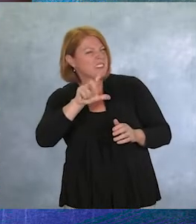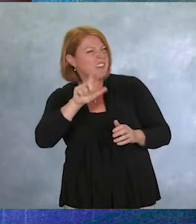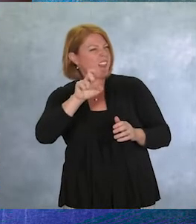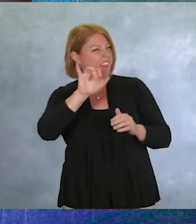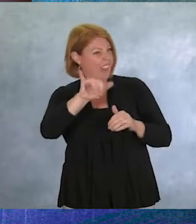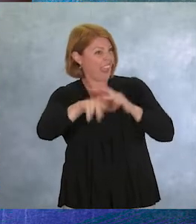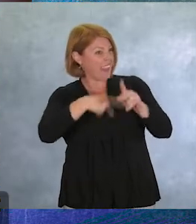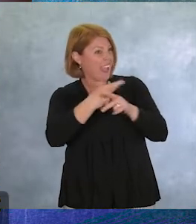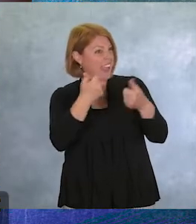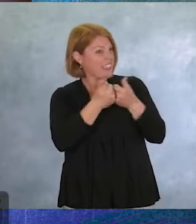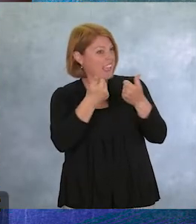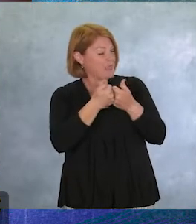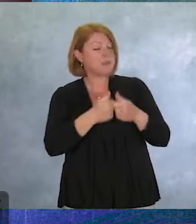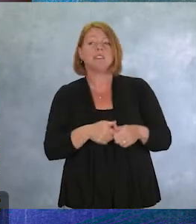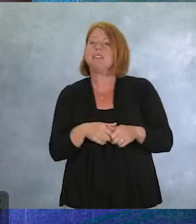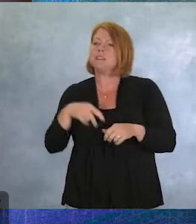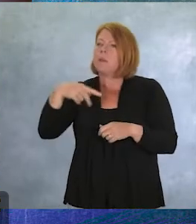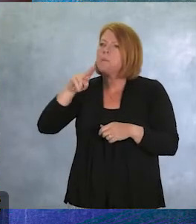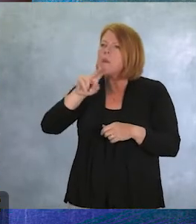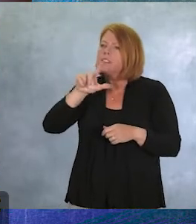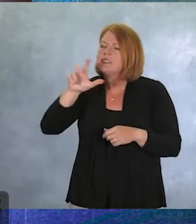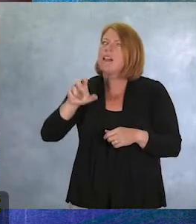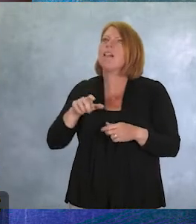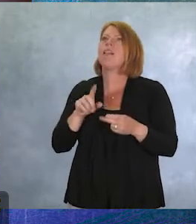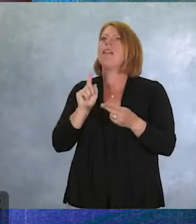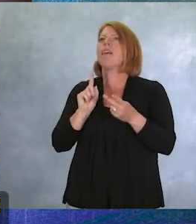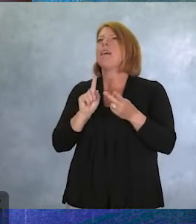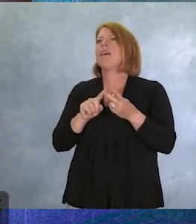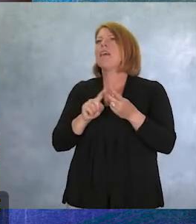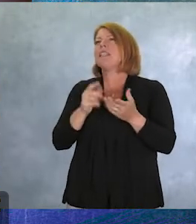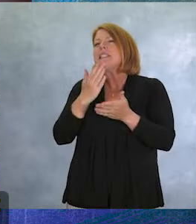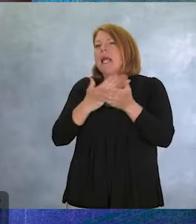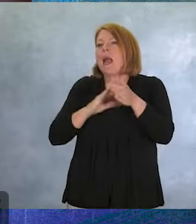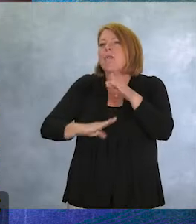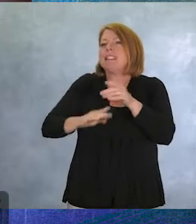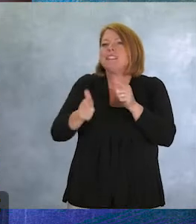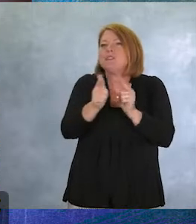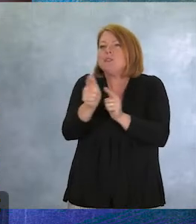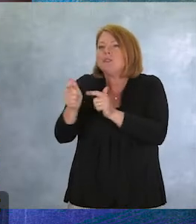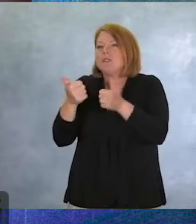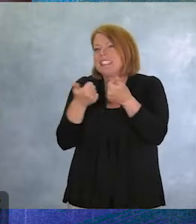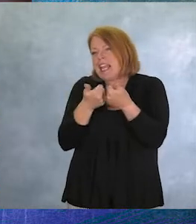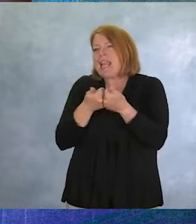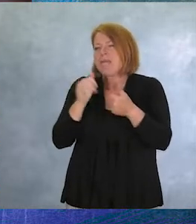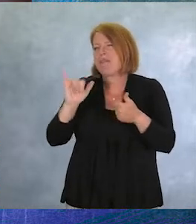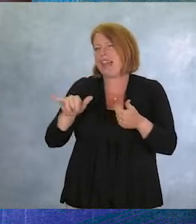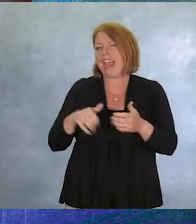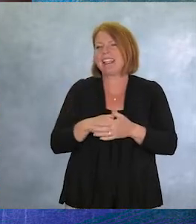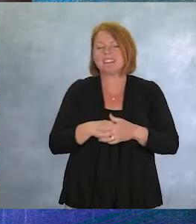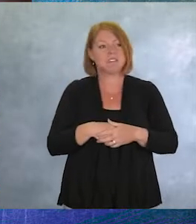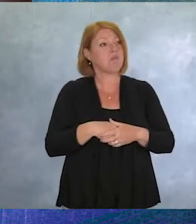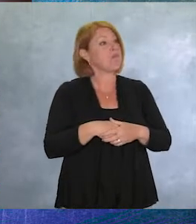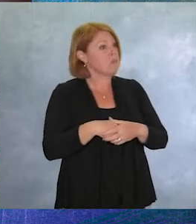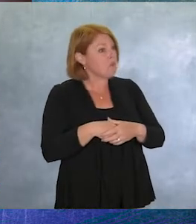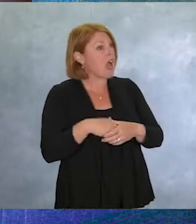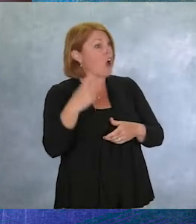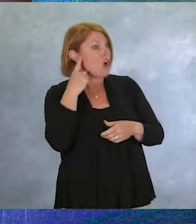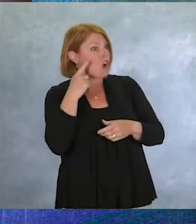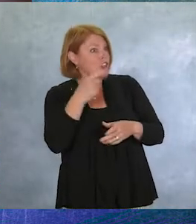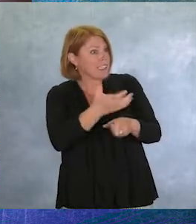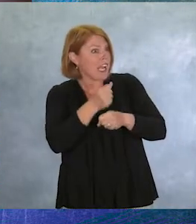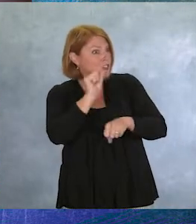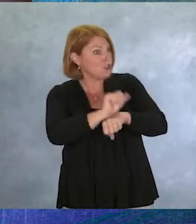curiosity. Puzzle games, like basic shooters, stuff like that. Mm-hmm. I heard you recently got a